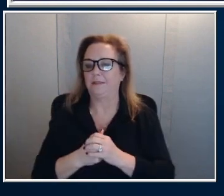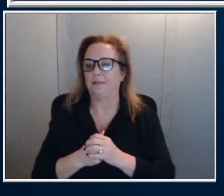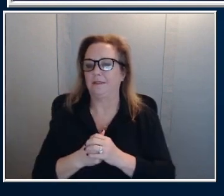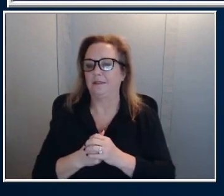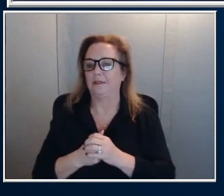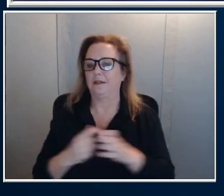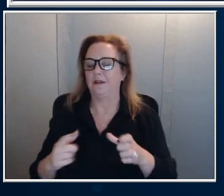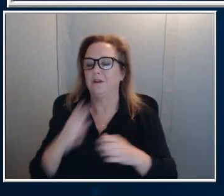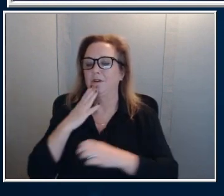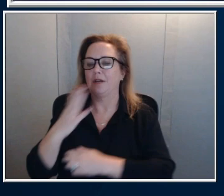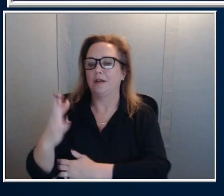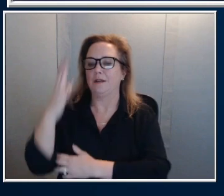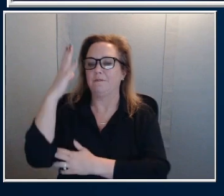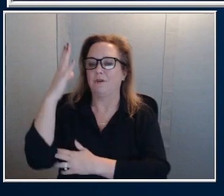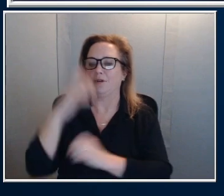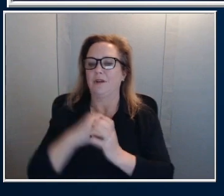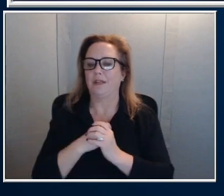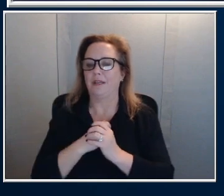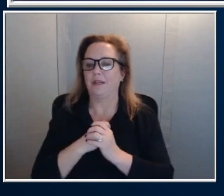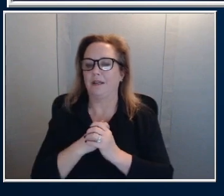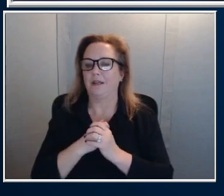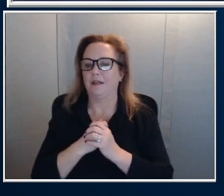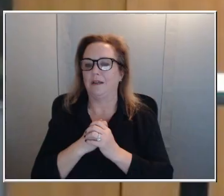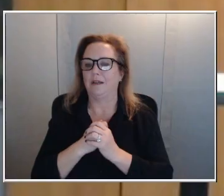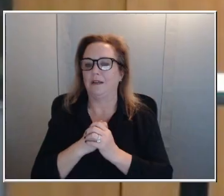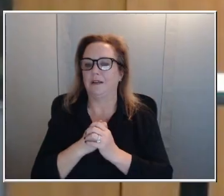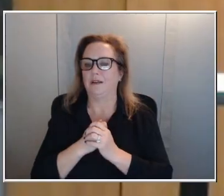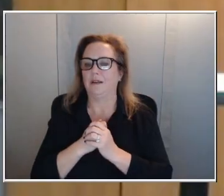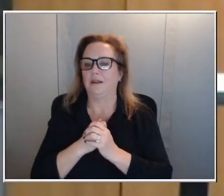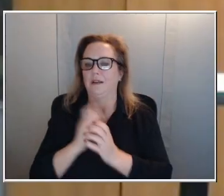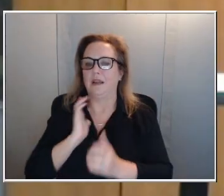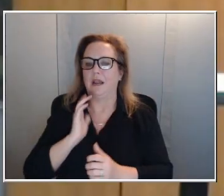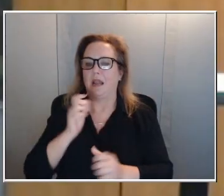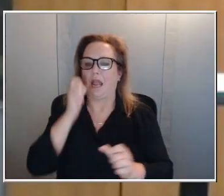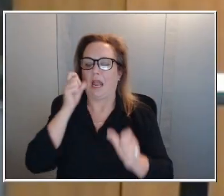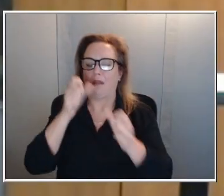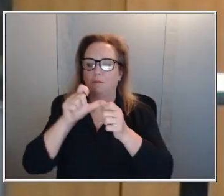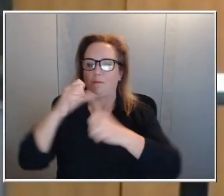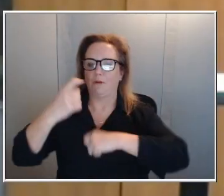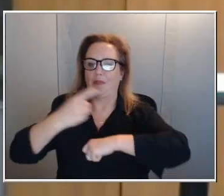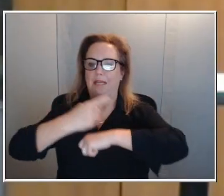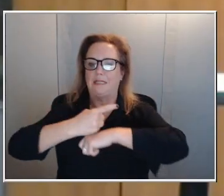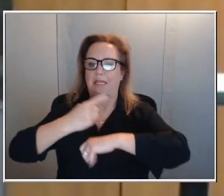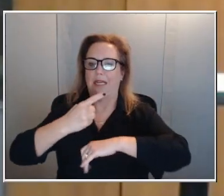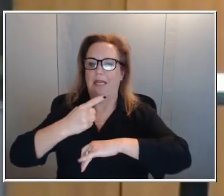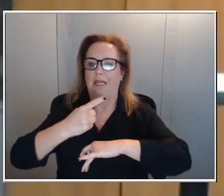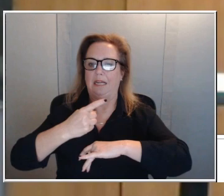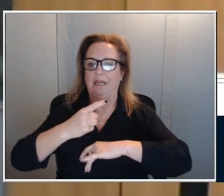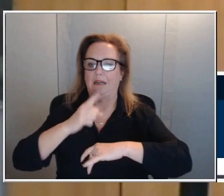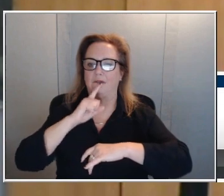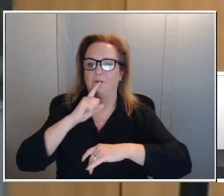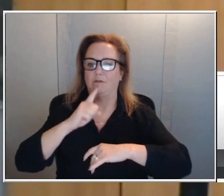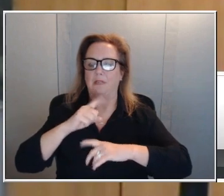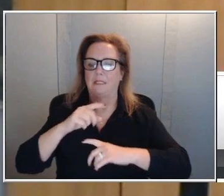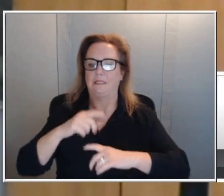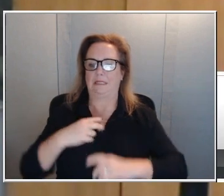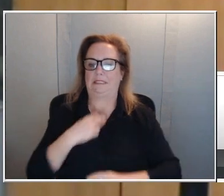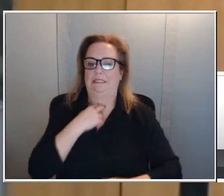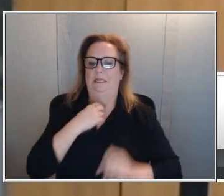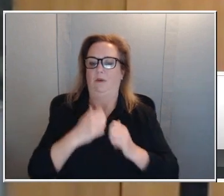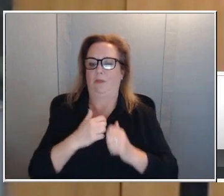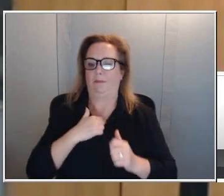Well, first of all, good morning. So what I remember about that day that's really kind of stuck with